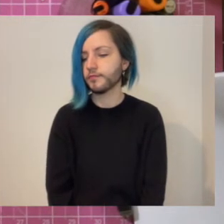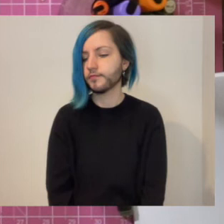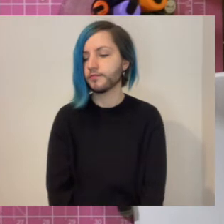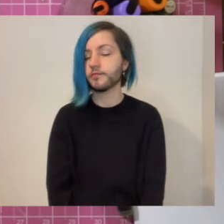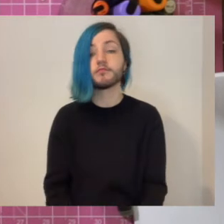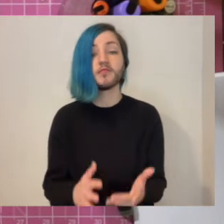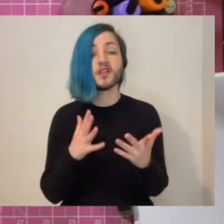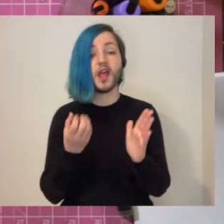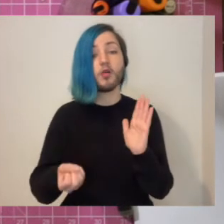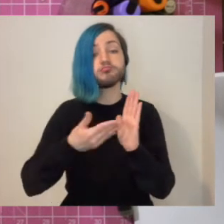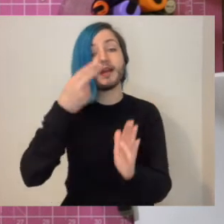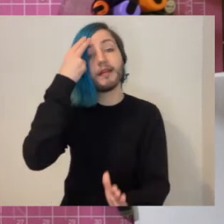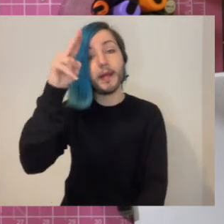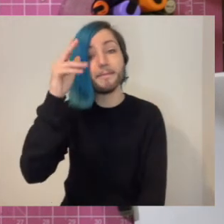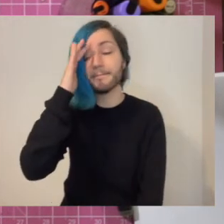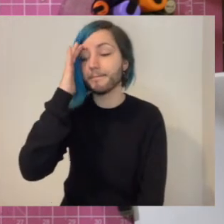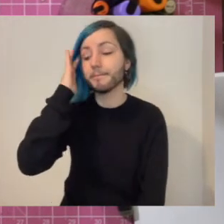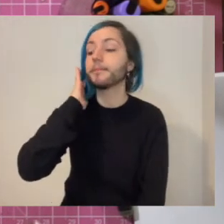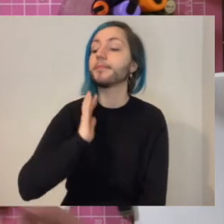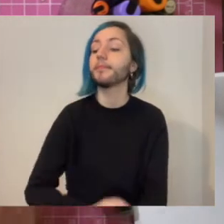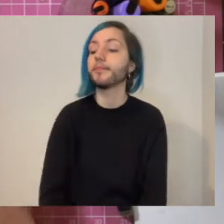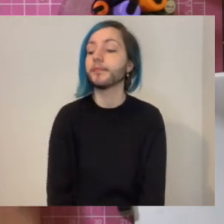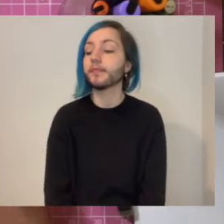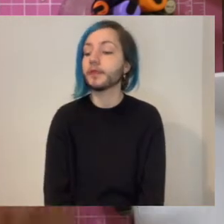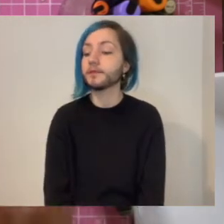So I'm just going to name it.